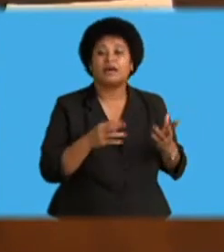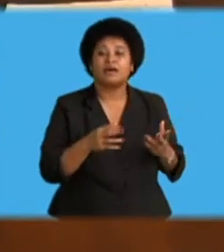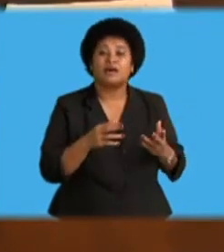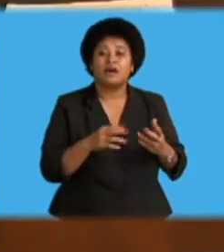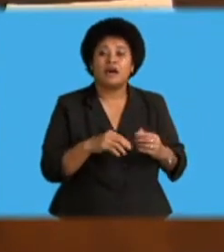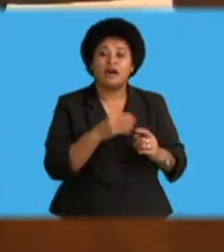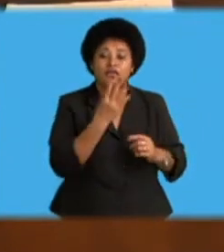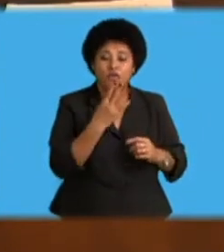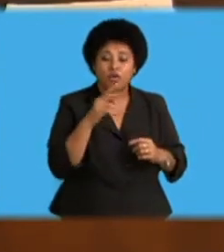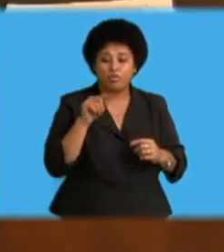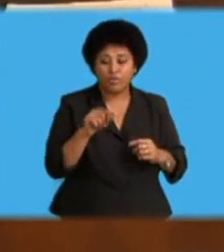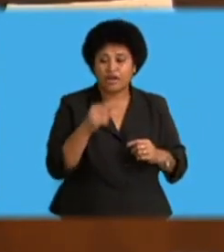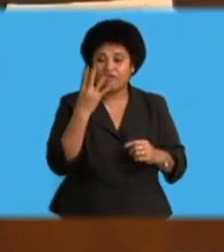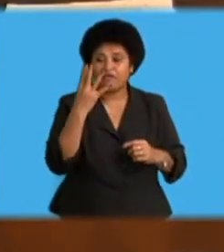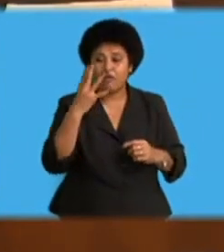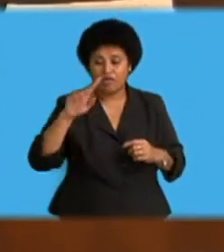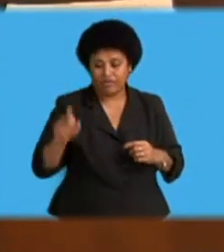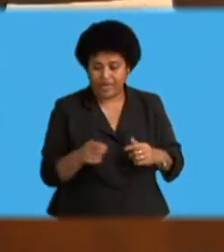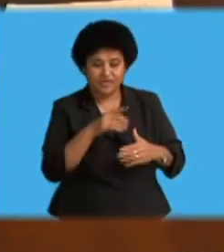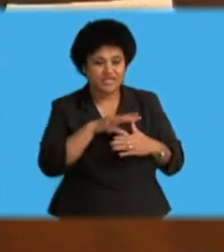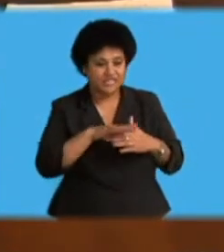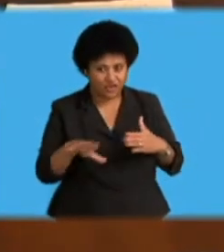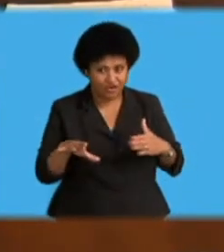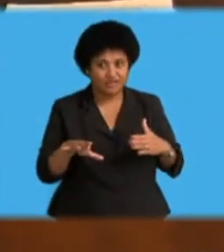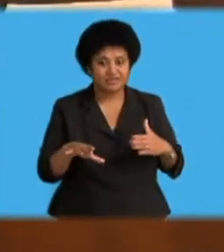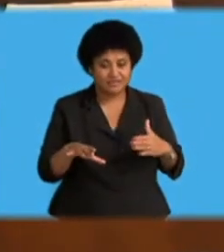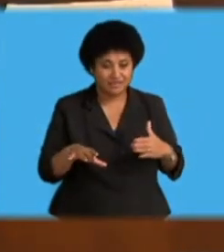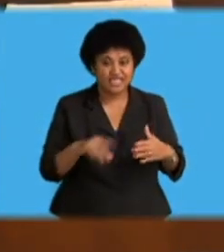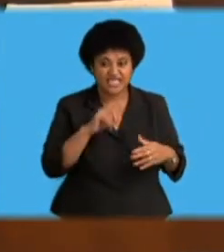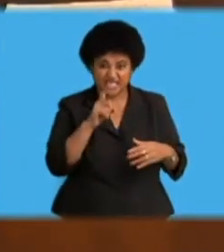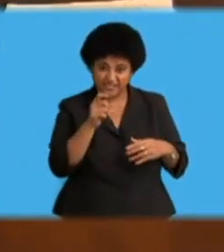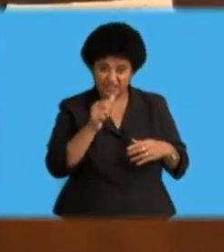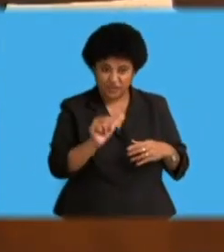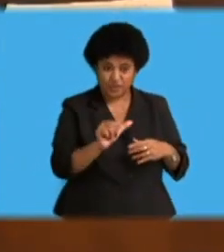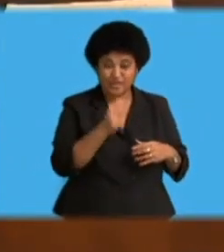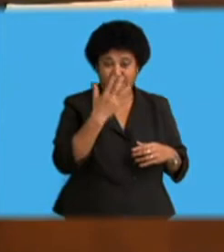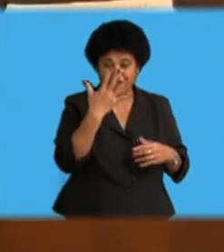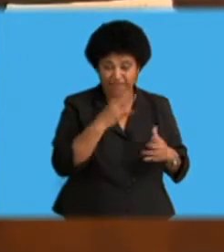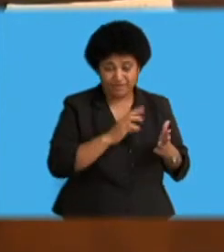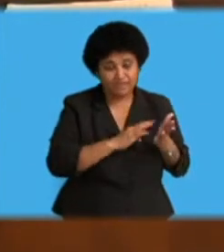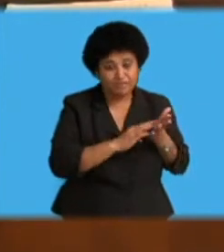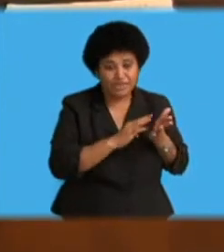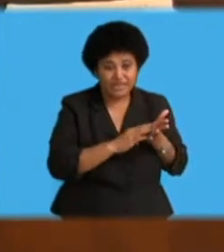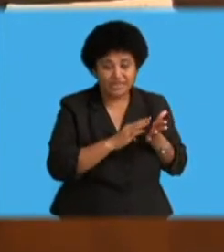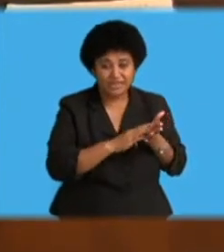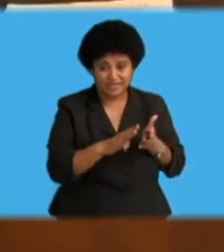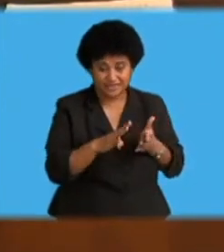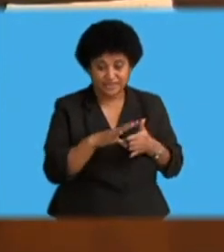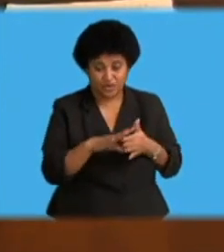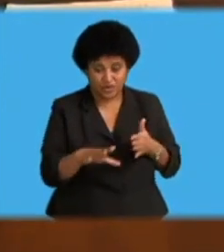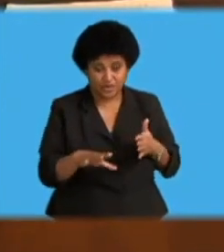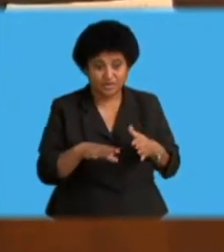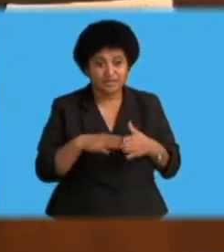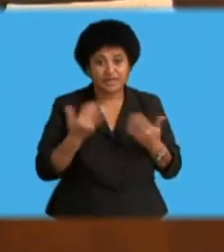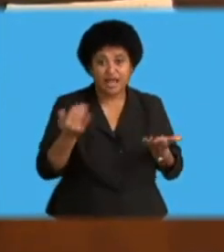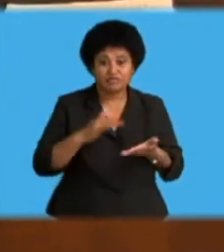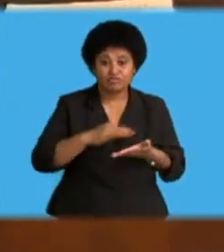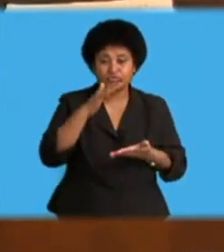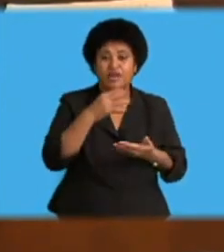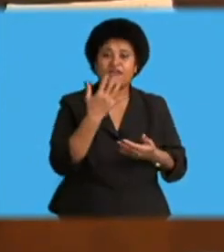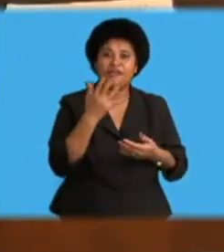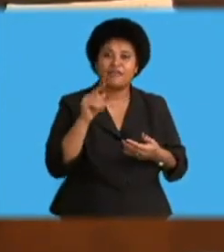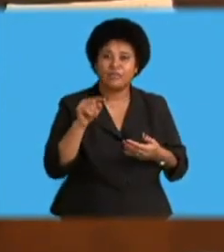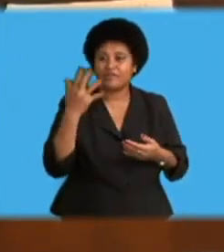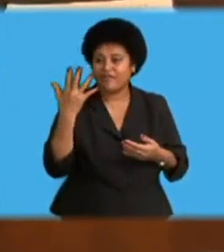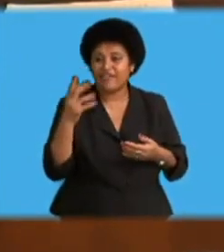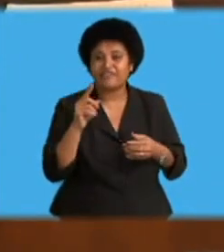$4.4 thousand. If you use 5 billion and 900,000 people, it has now increased to 5.5 per